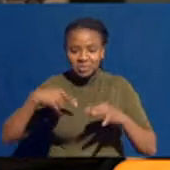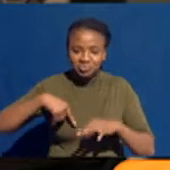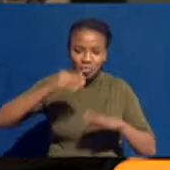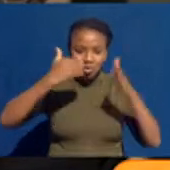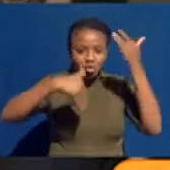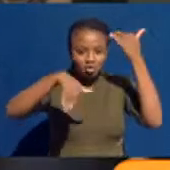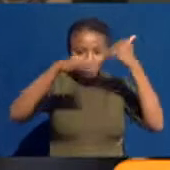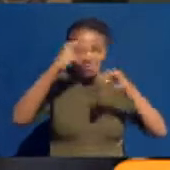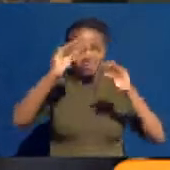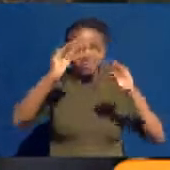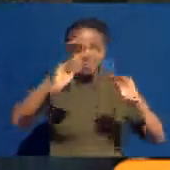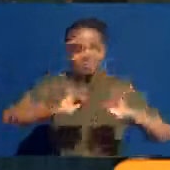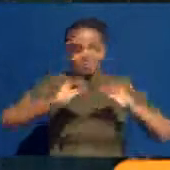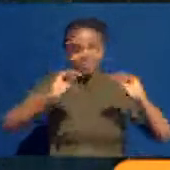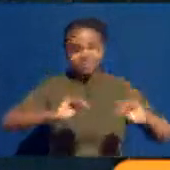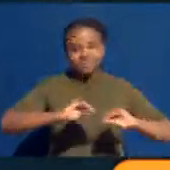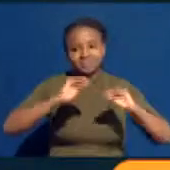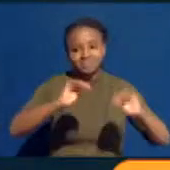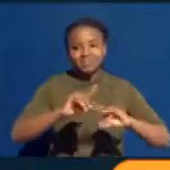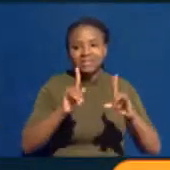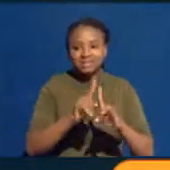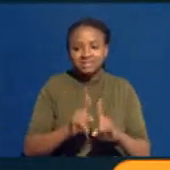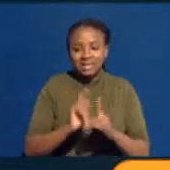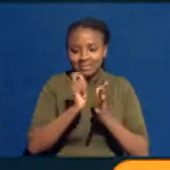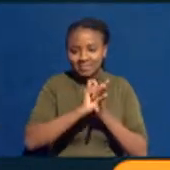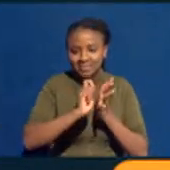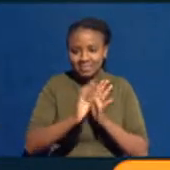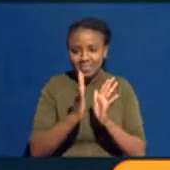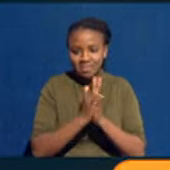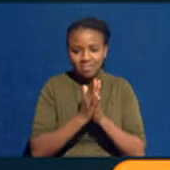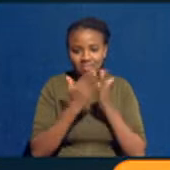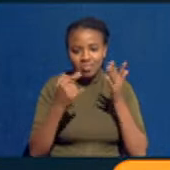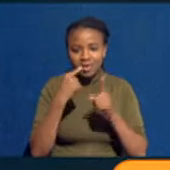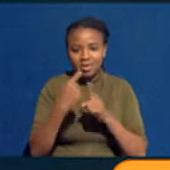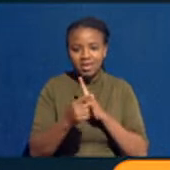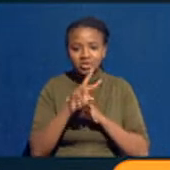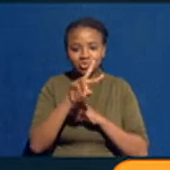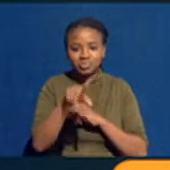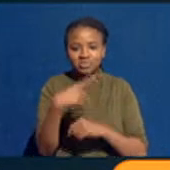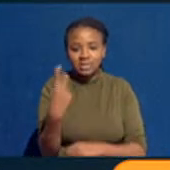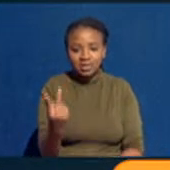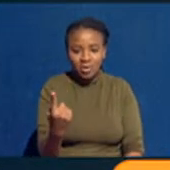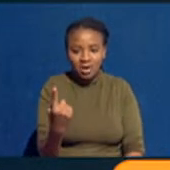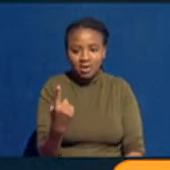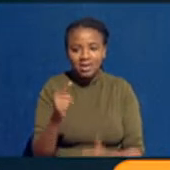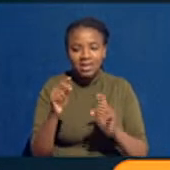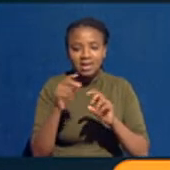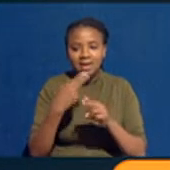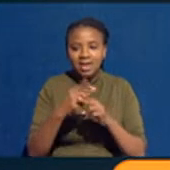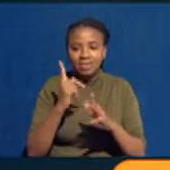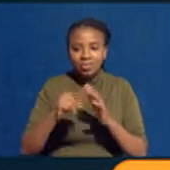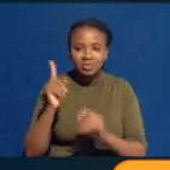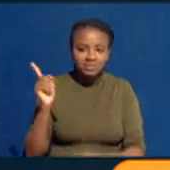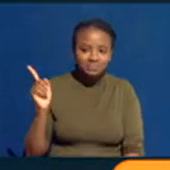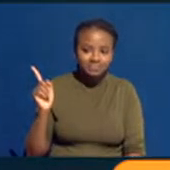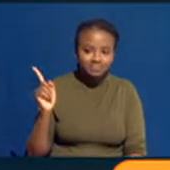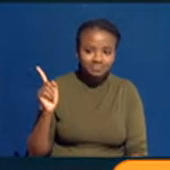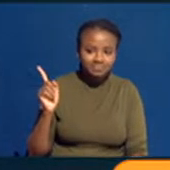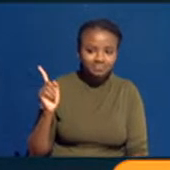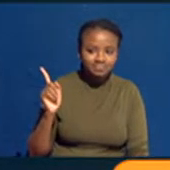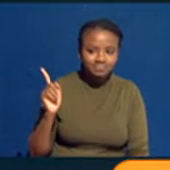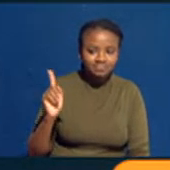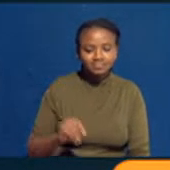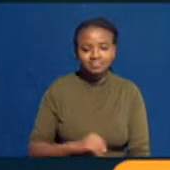universities, as well as went on to write her first book in 2001, titled Find Where the Wind